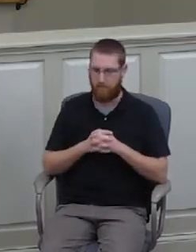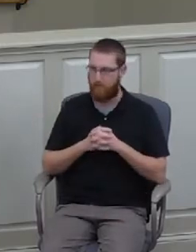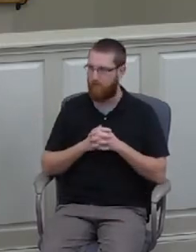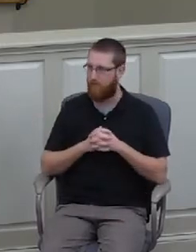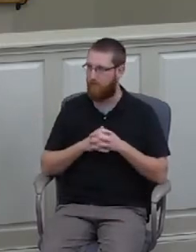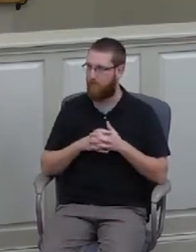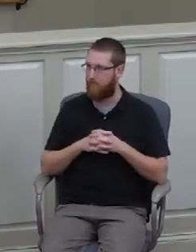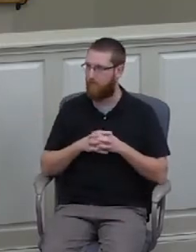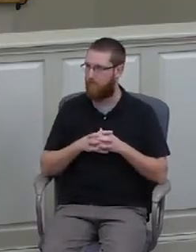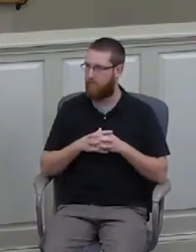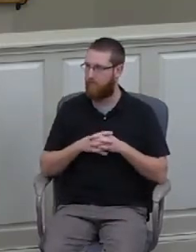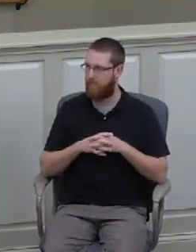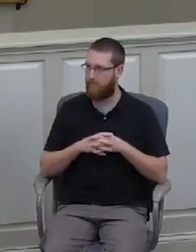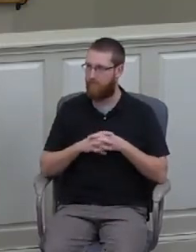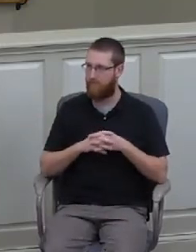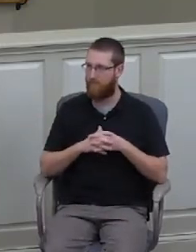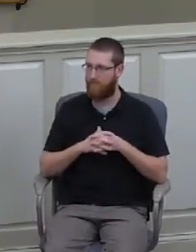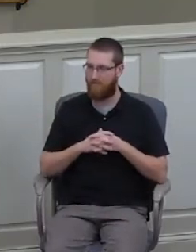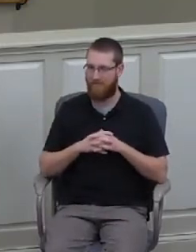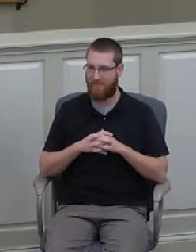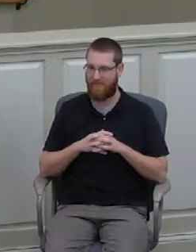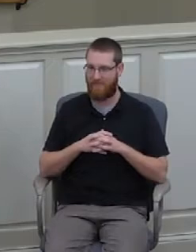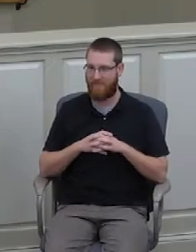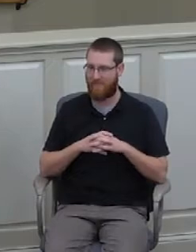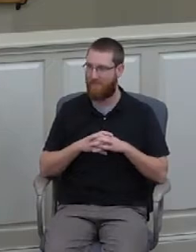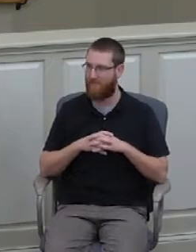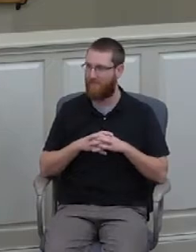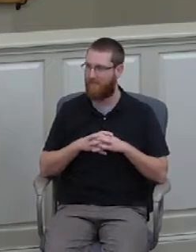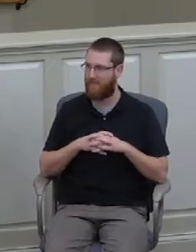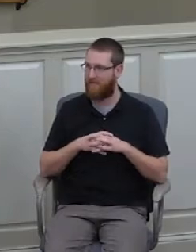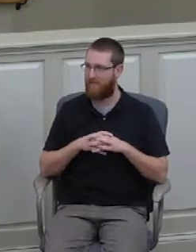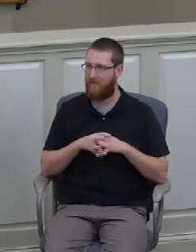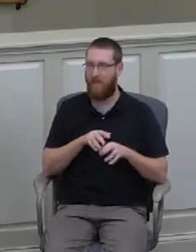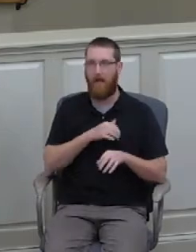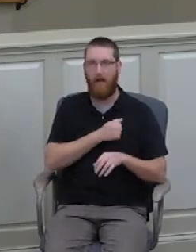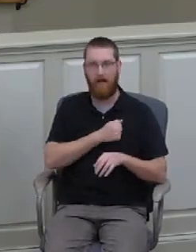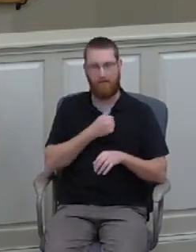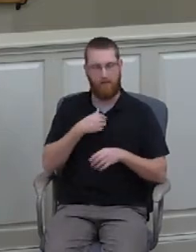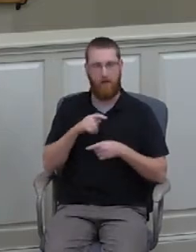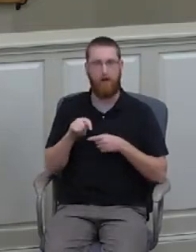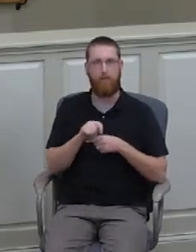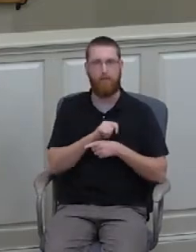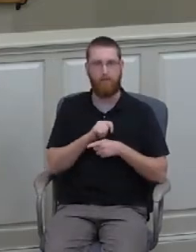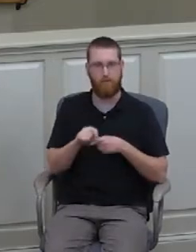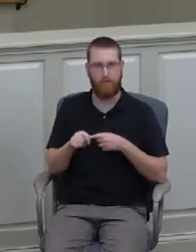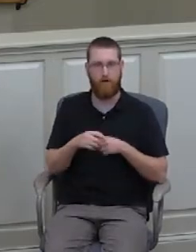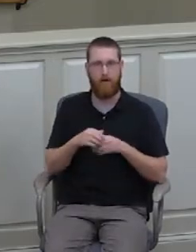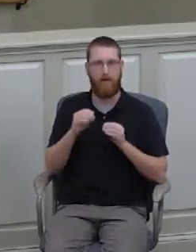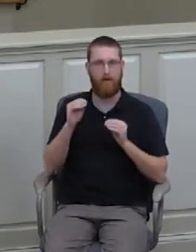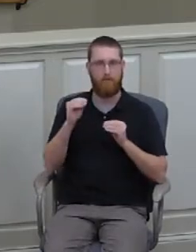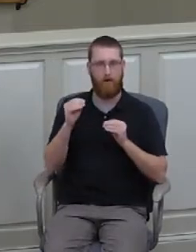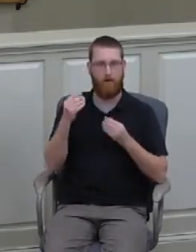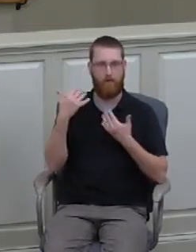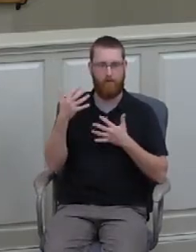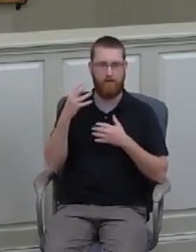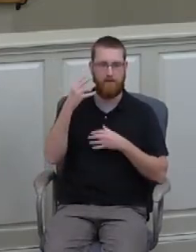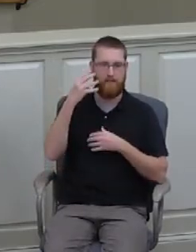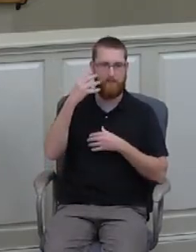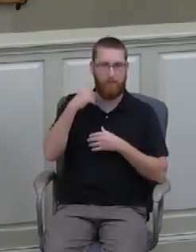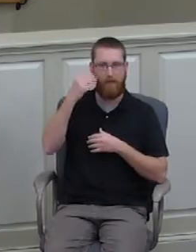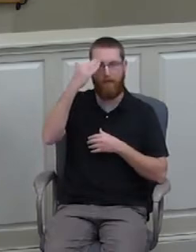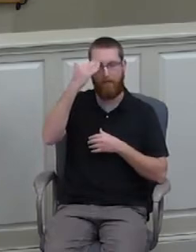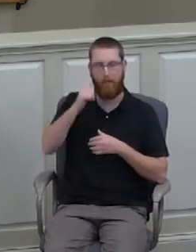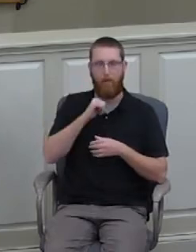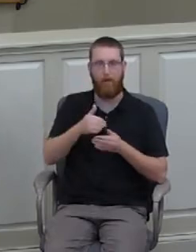You gonna follow that? No, I've always been trained and taught not to follow when we're around. All